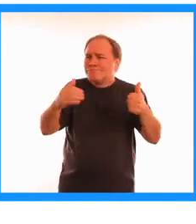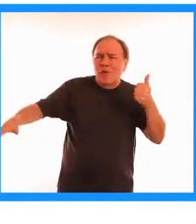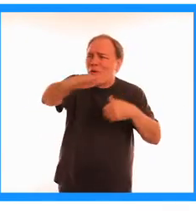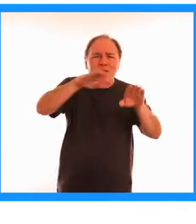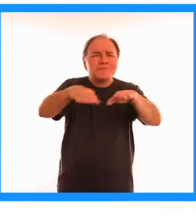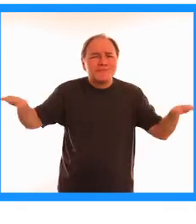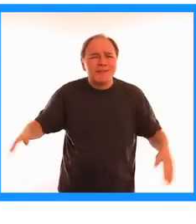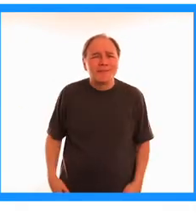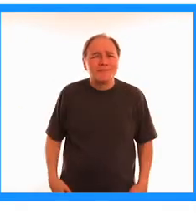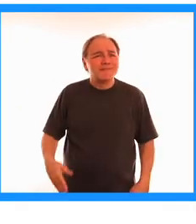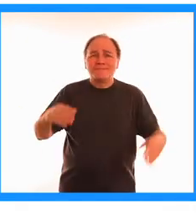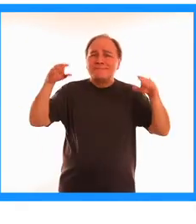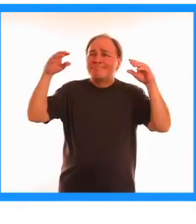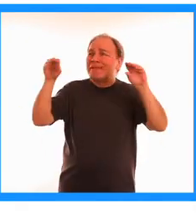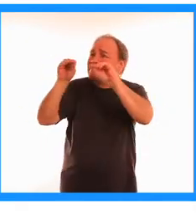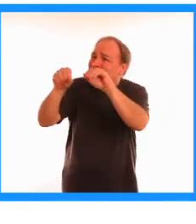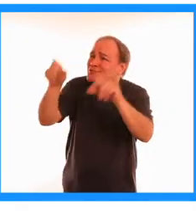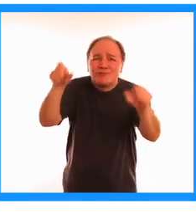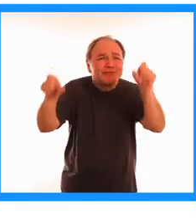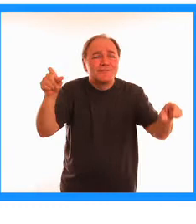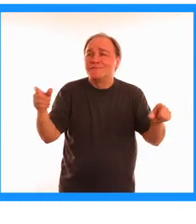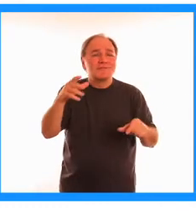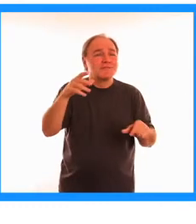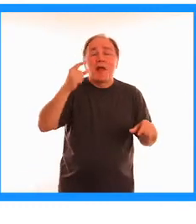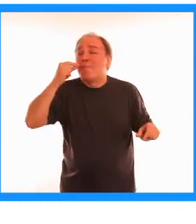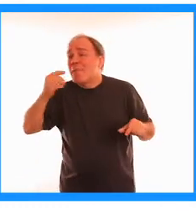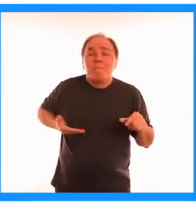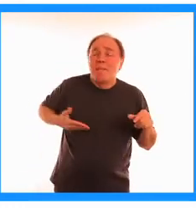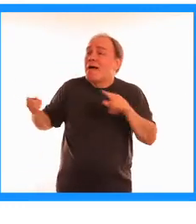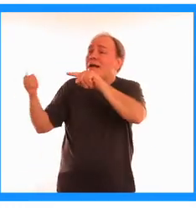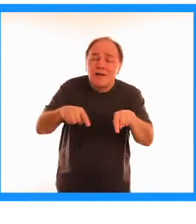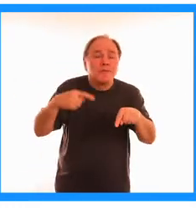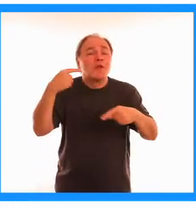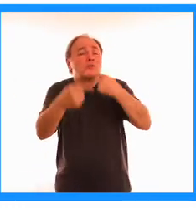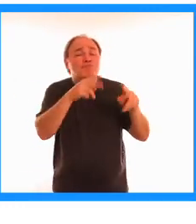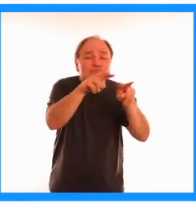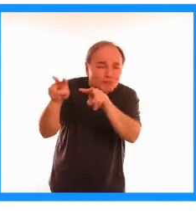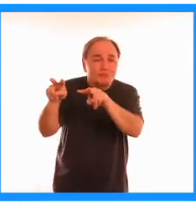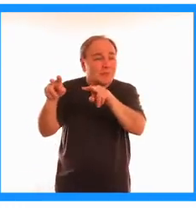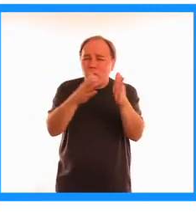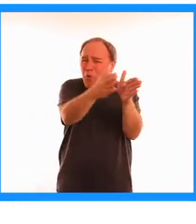services. All that is needed is for these efforts to remain flexible so they can be adapted as new data come to light.